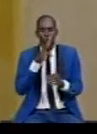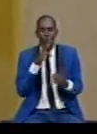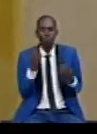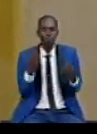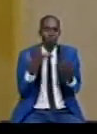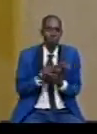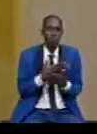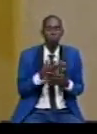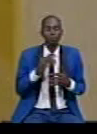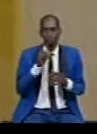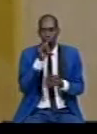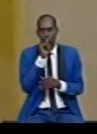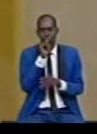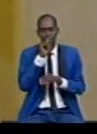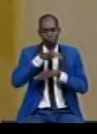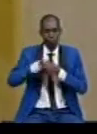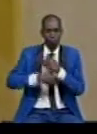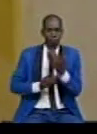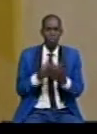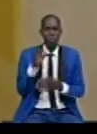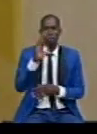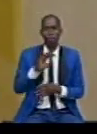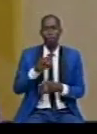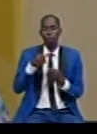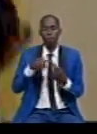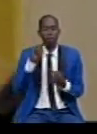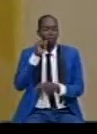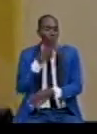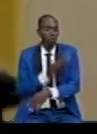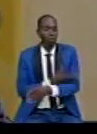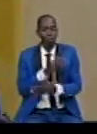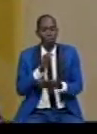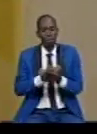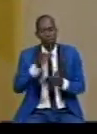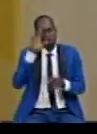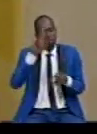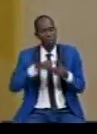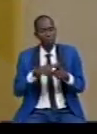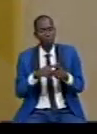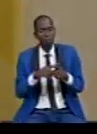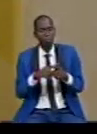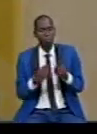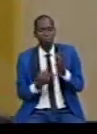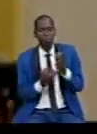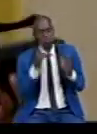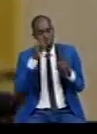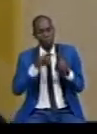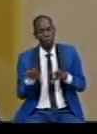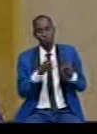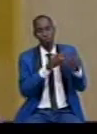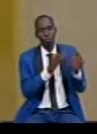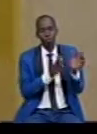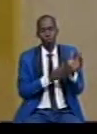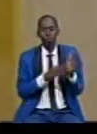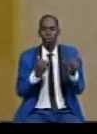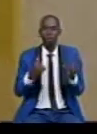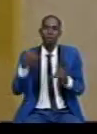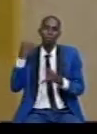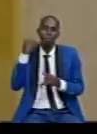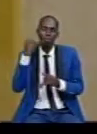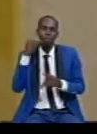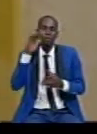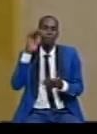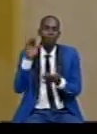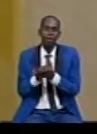the morning on Friday, when the girl went to school, I called my brother's wife to know how far. Because with the assurance